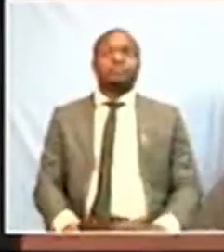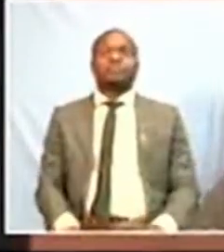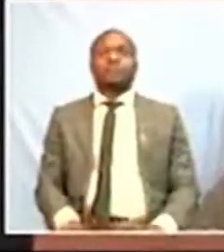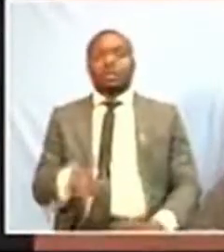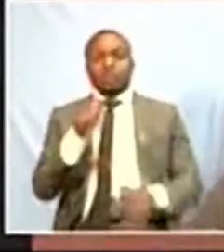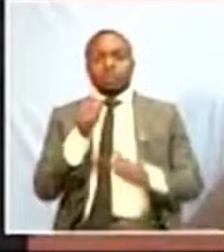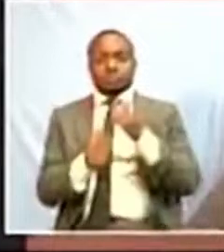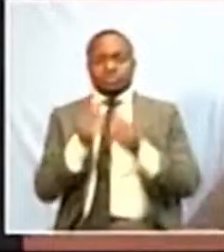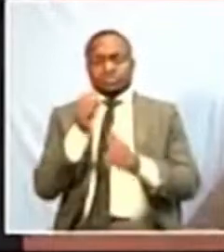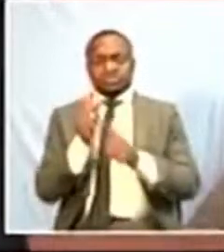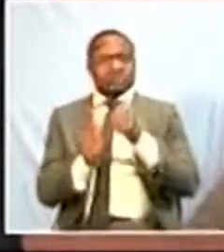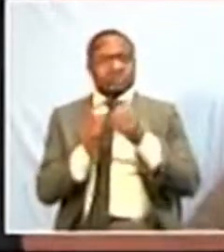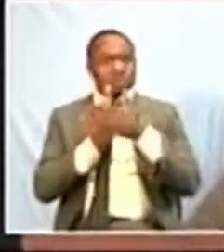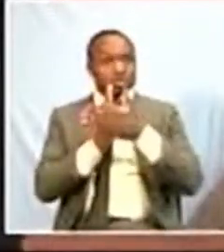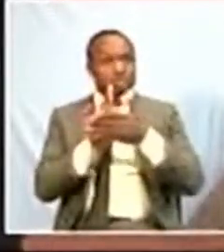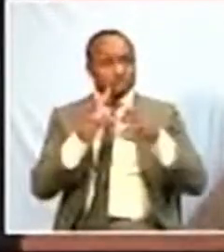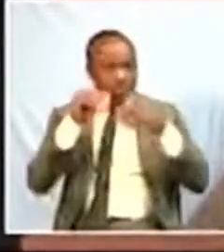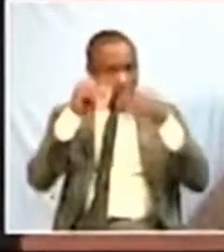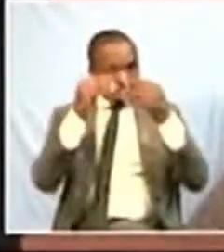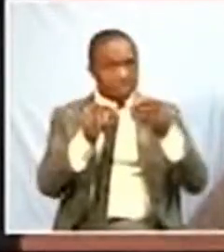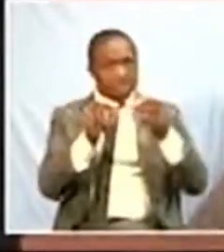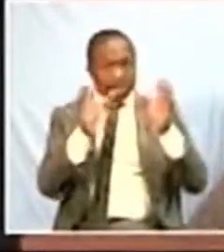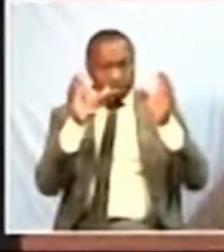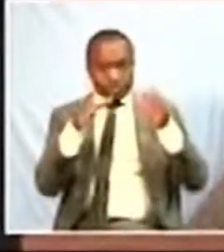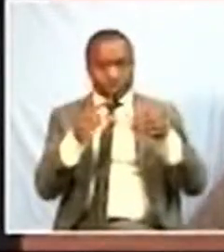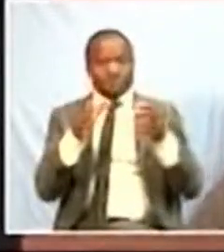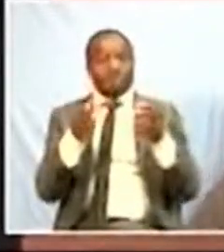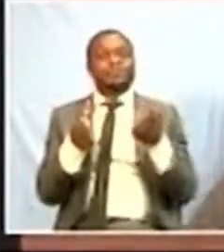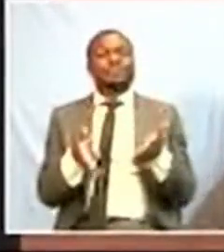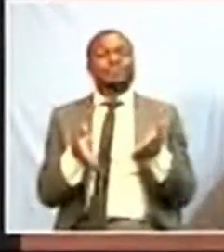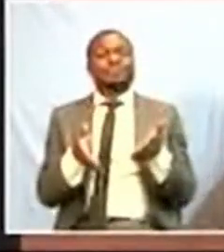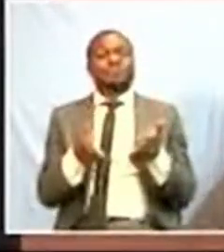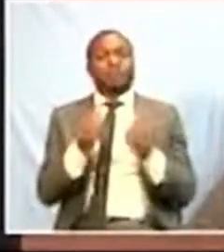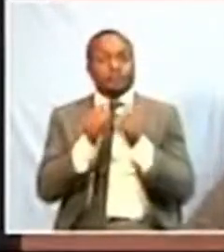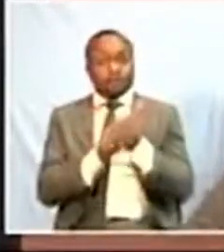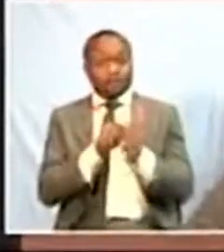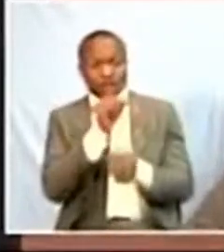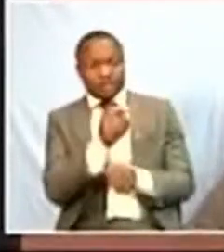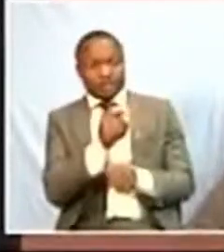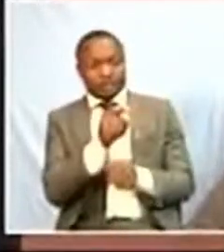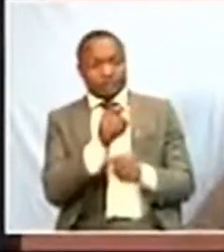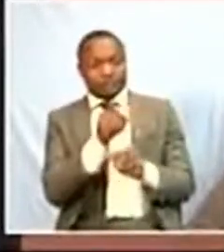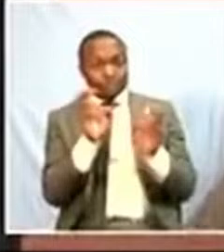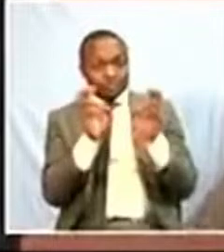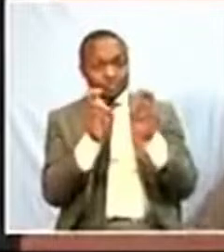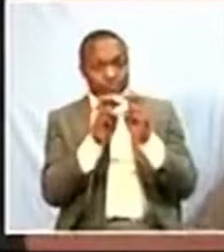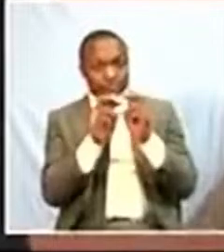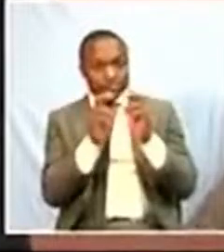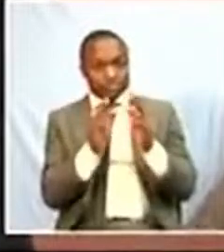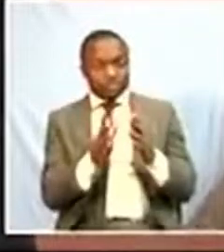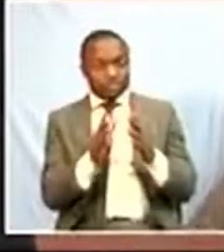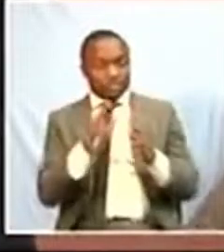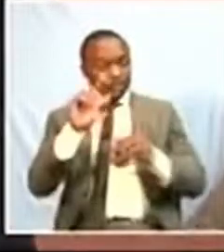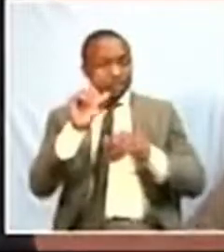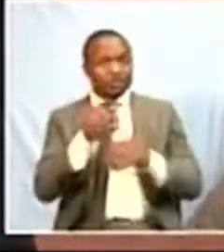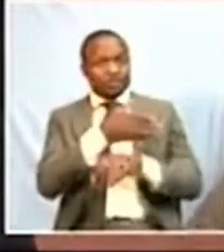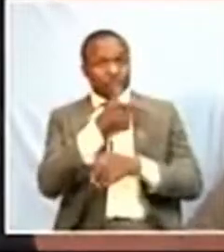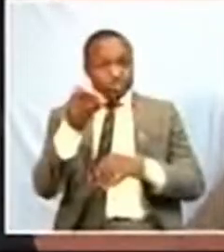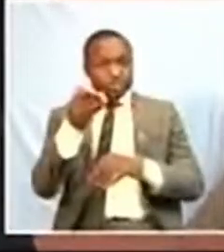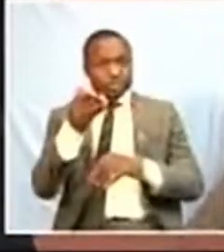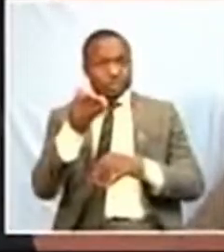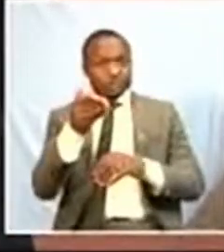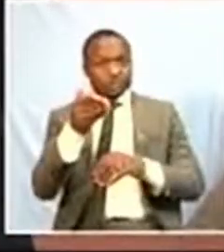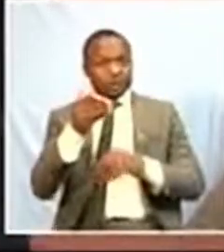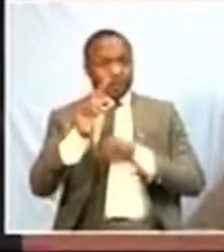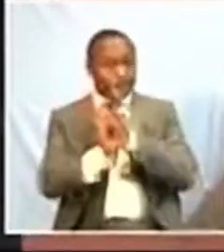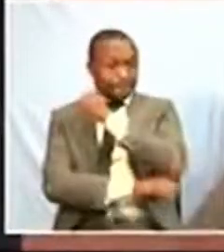which guidance are you giving your committee about this particular contractor, whom you charged for